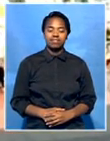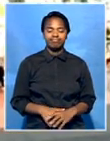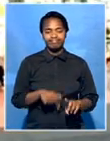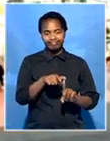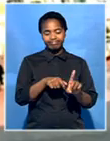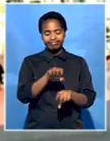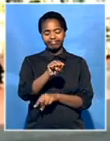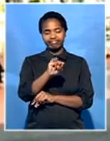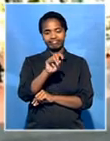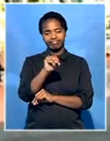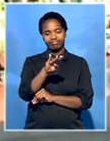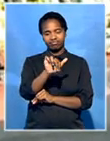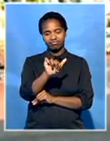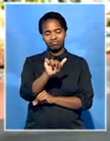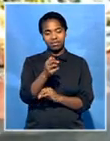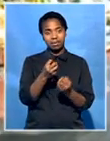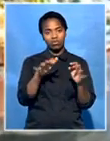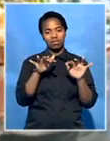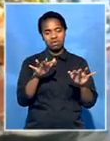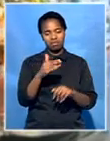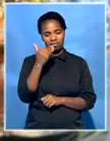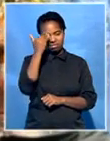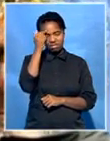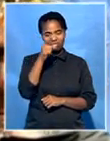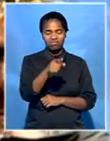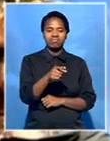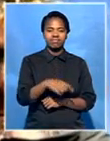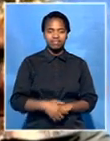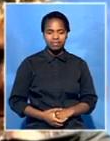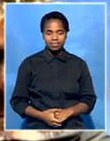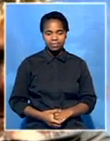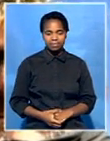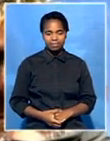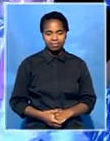Remembering Simba Mhere, many from the entertainment industry.